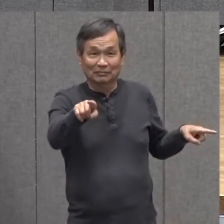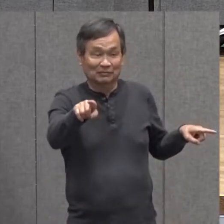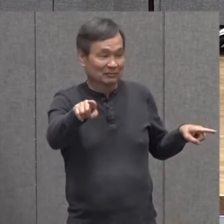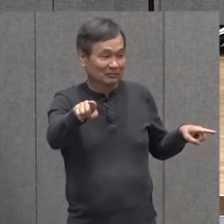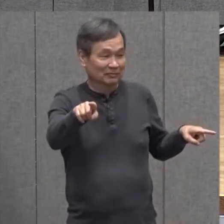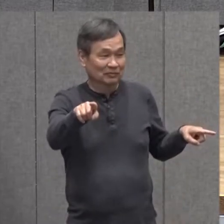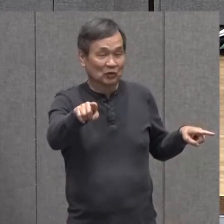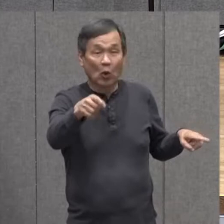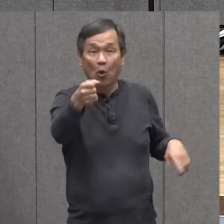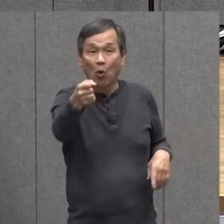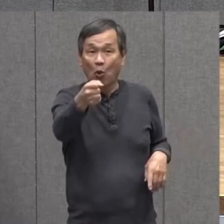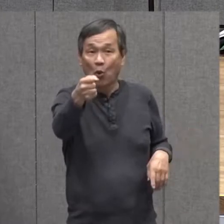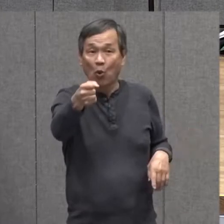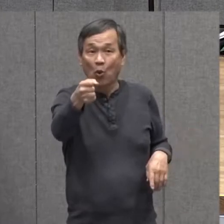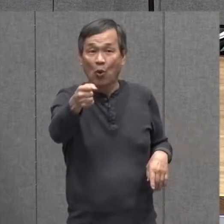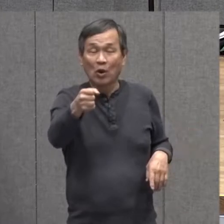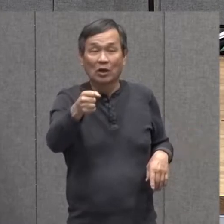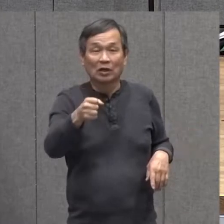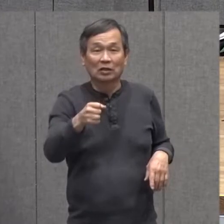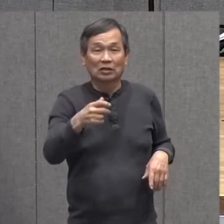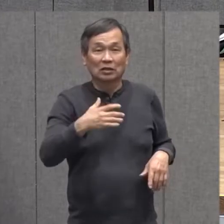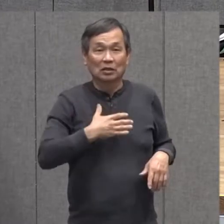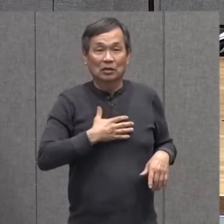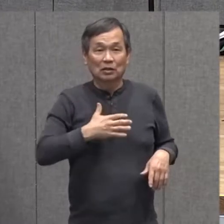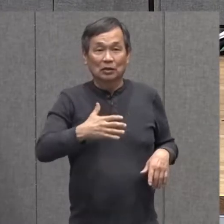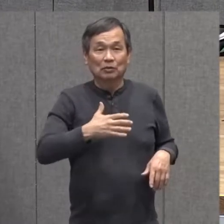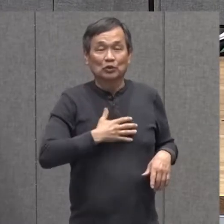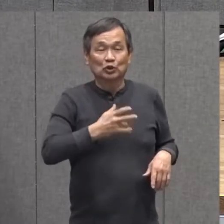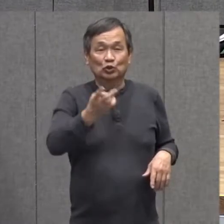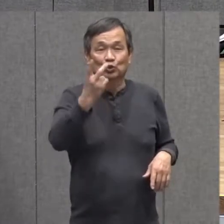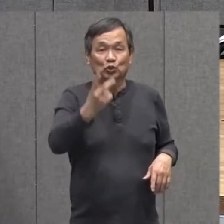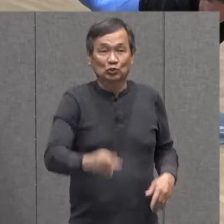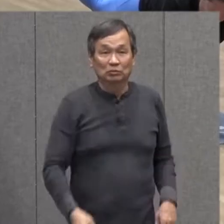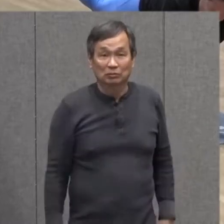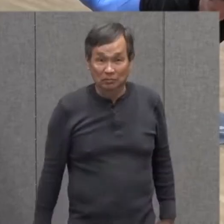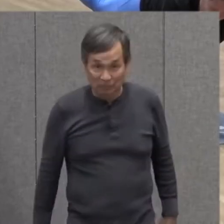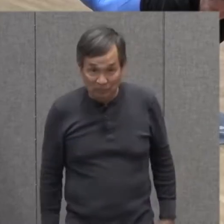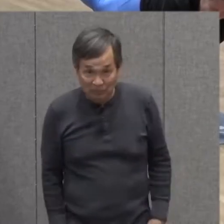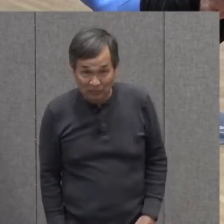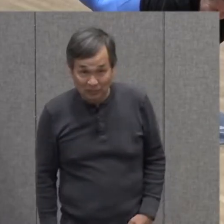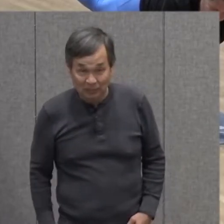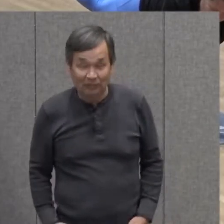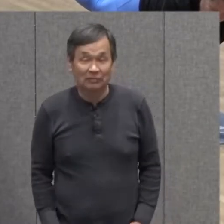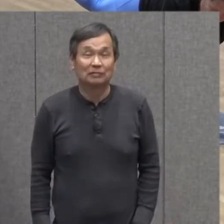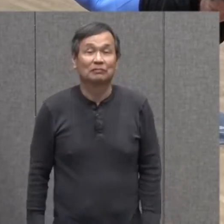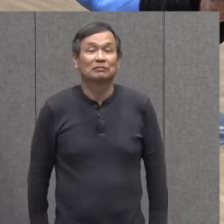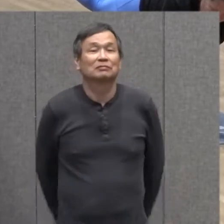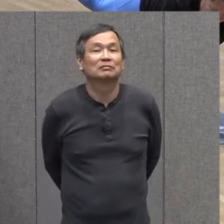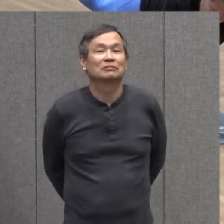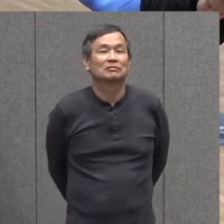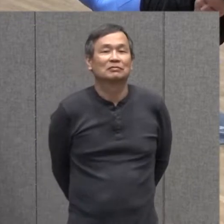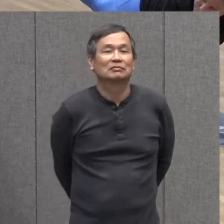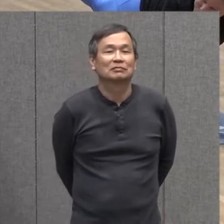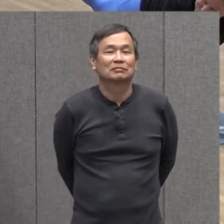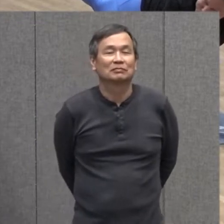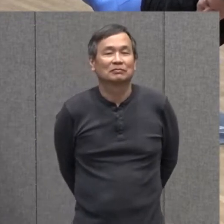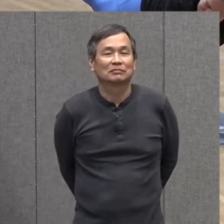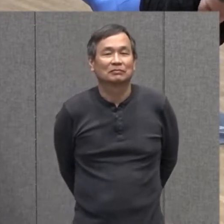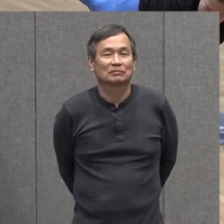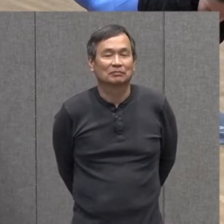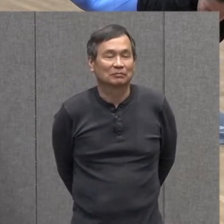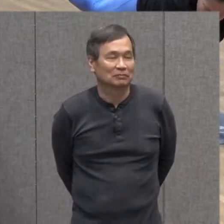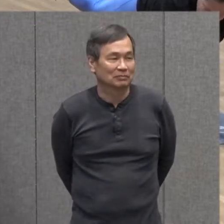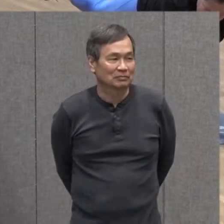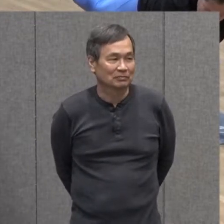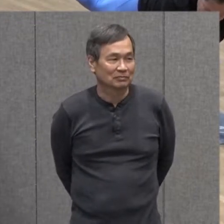you to hold this for 2 deep breaths. Vamos a balancearnos ahora, la mano izquierda arriba, el pie derecho